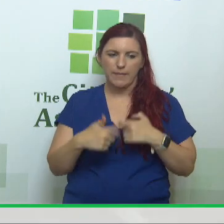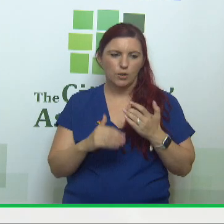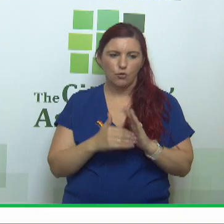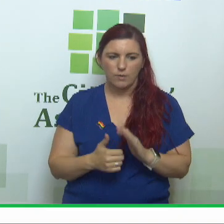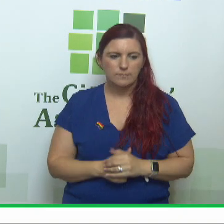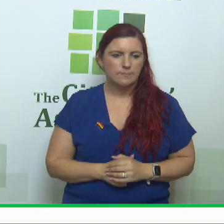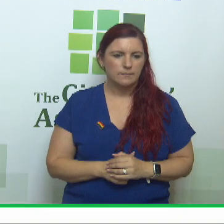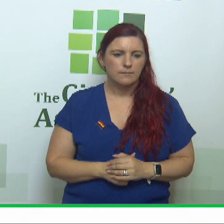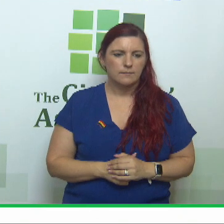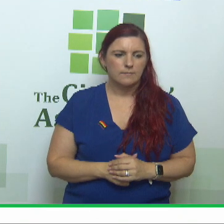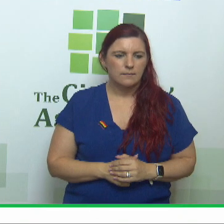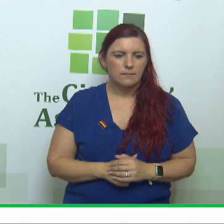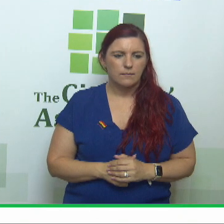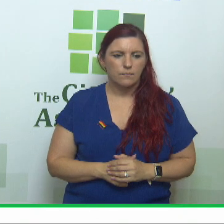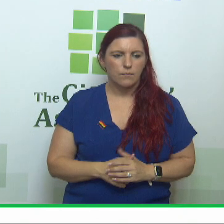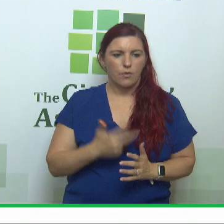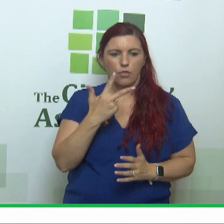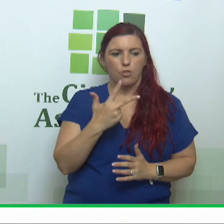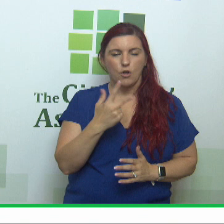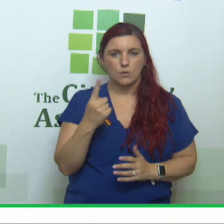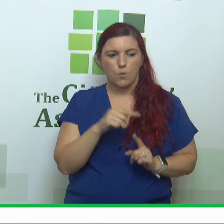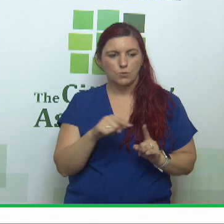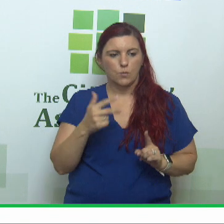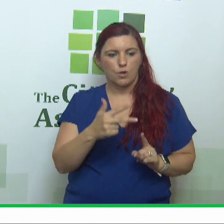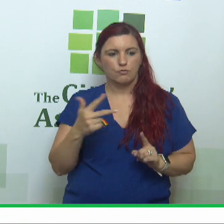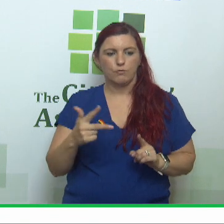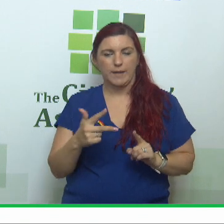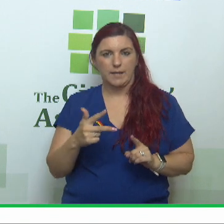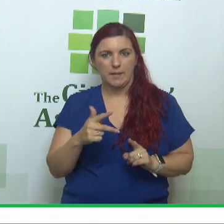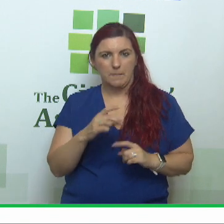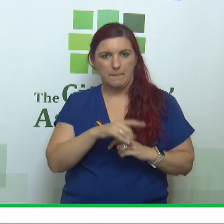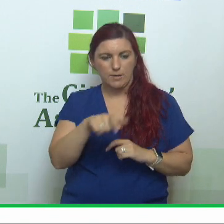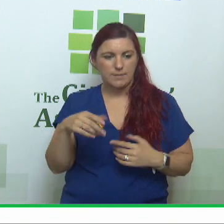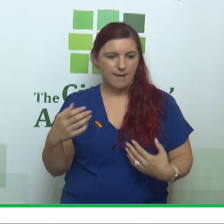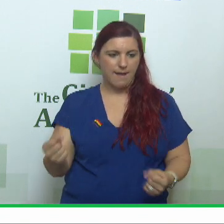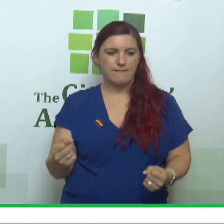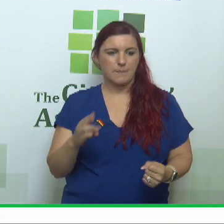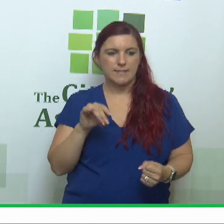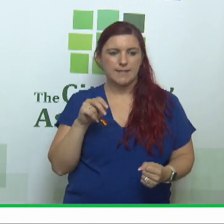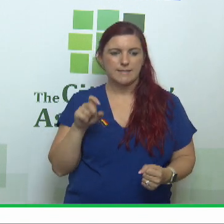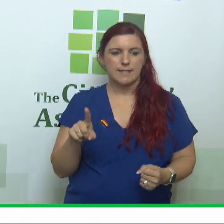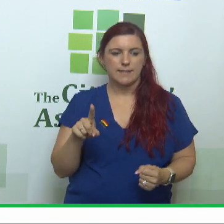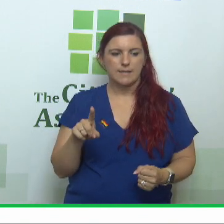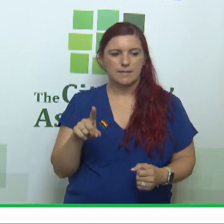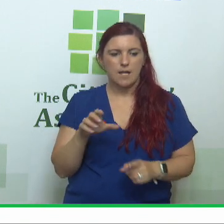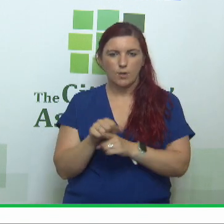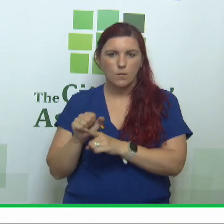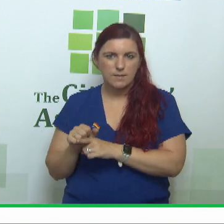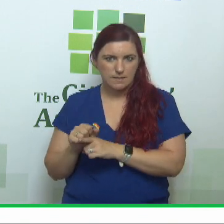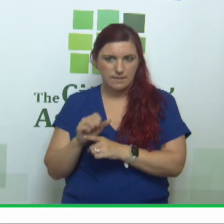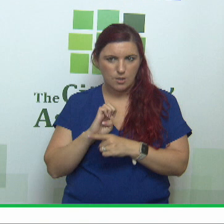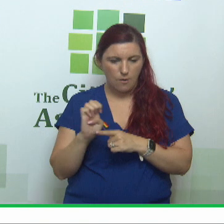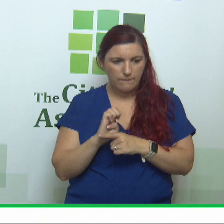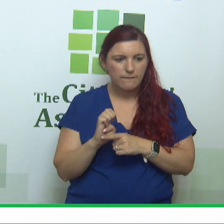For a score of 31 to 33 is sufficient for a PTSD diagnosis using the post-traumatic checklist. The earliest stages of